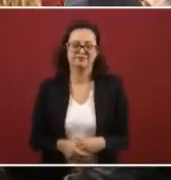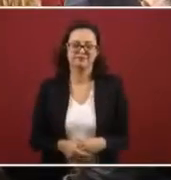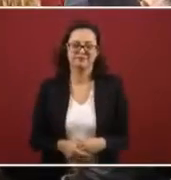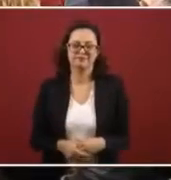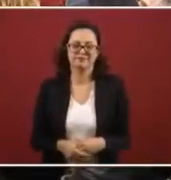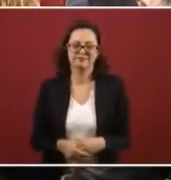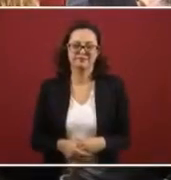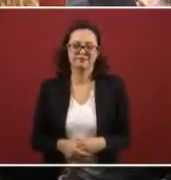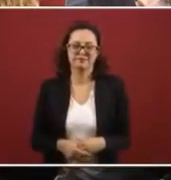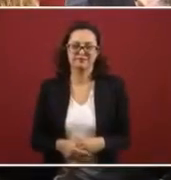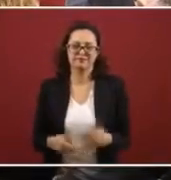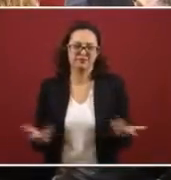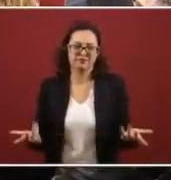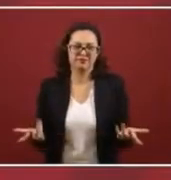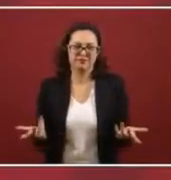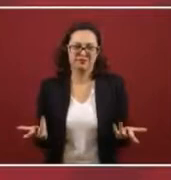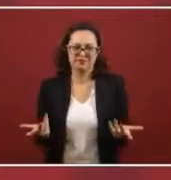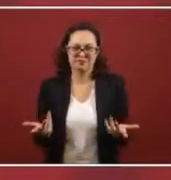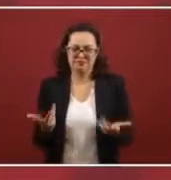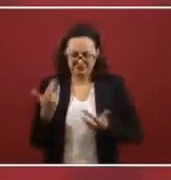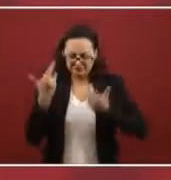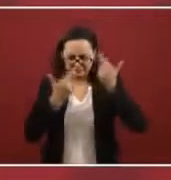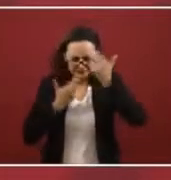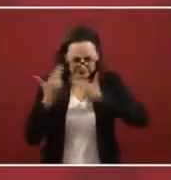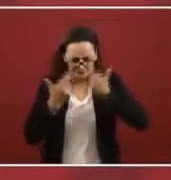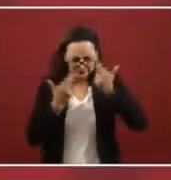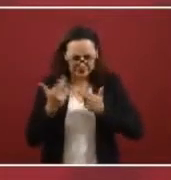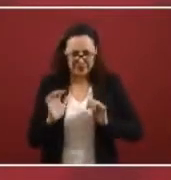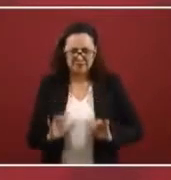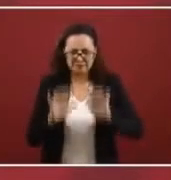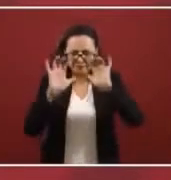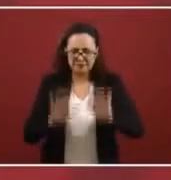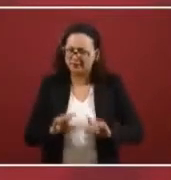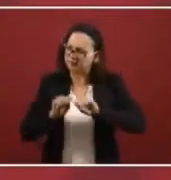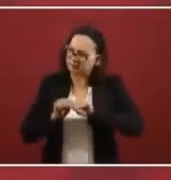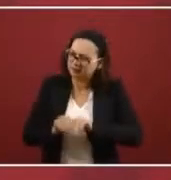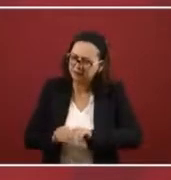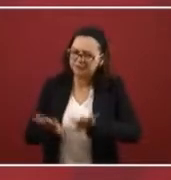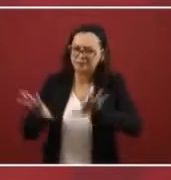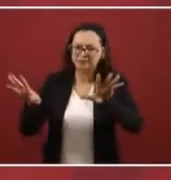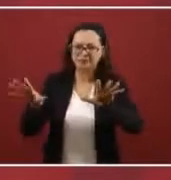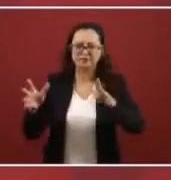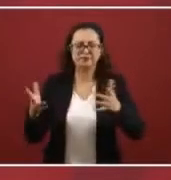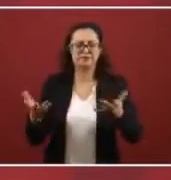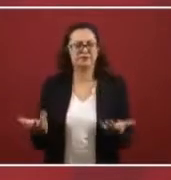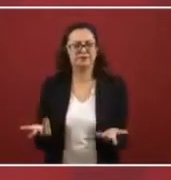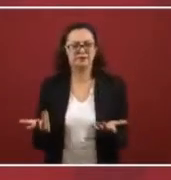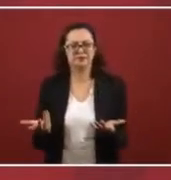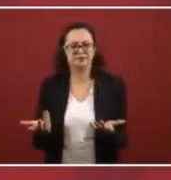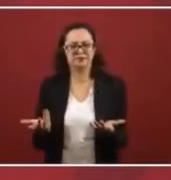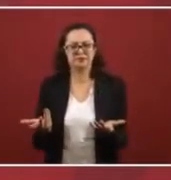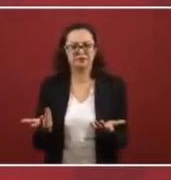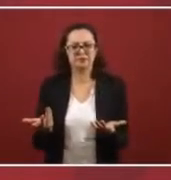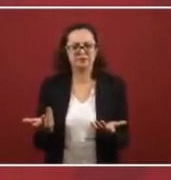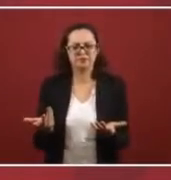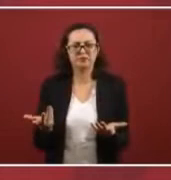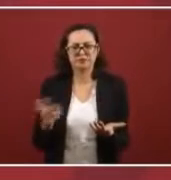Ya elaborar, then you work on it. It means you got to work on it. Editorializar y and dar la